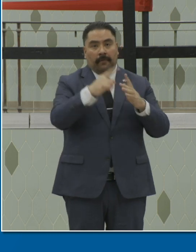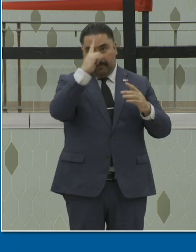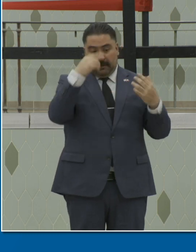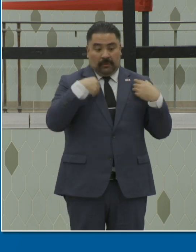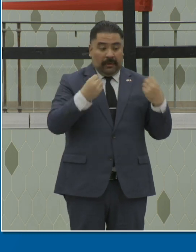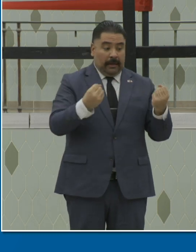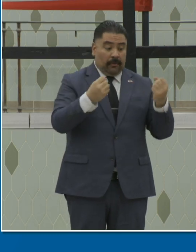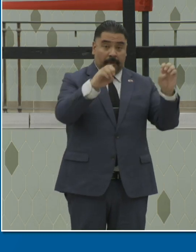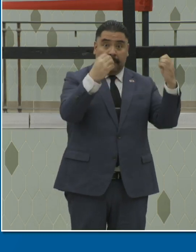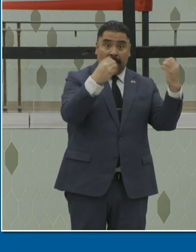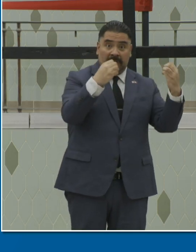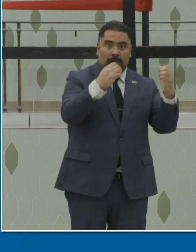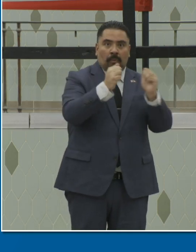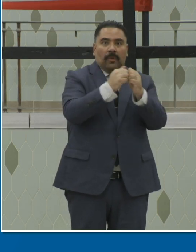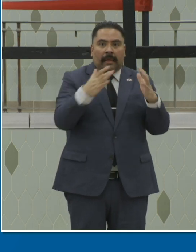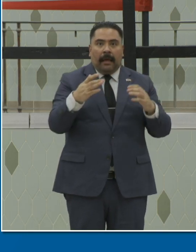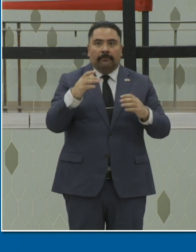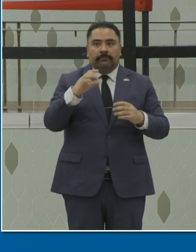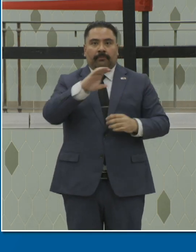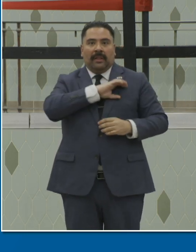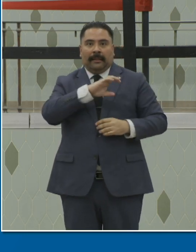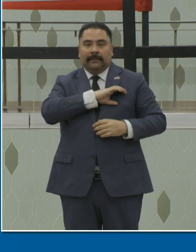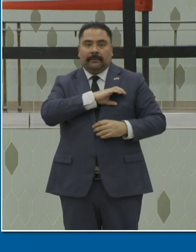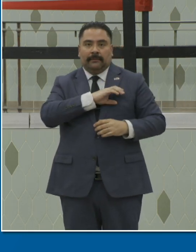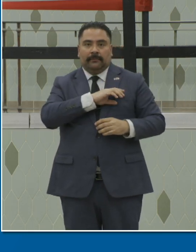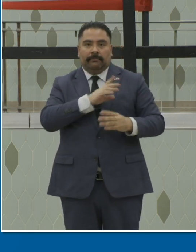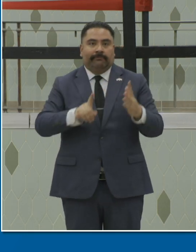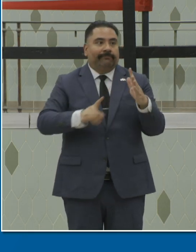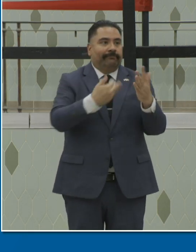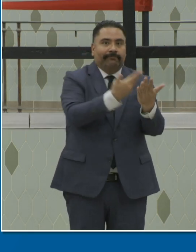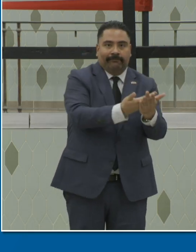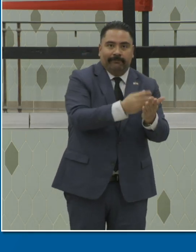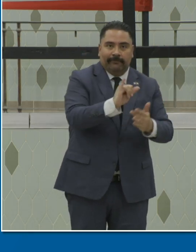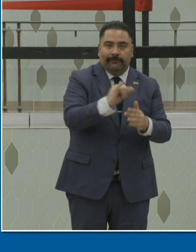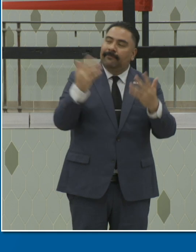crises without a police response.